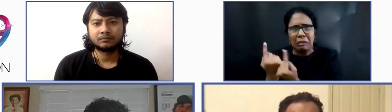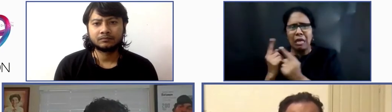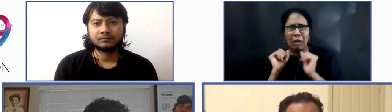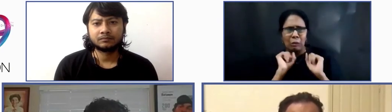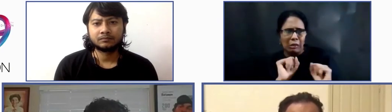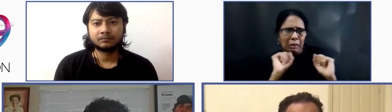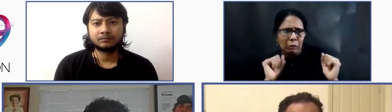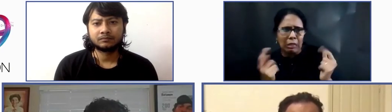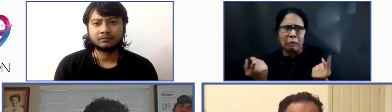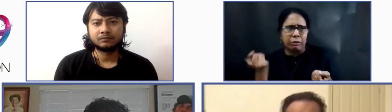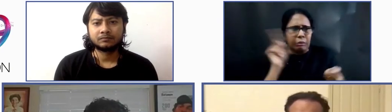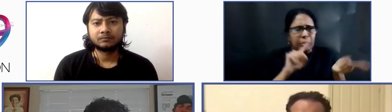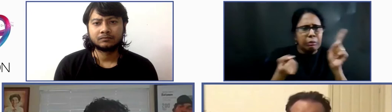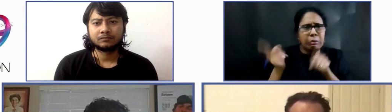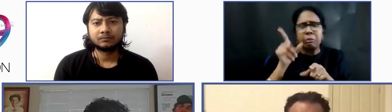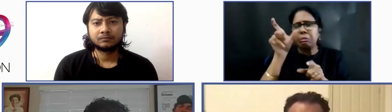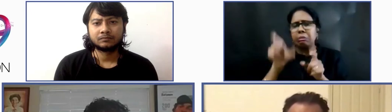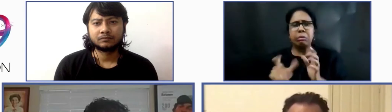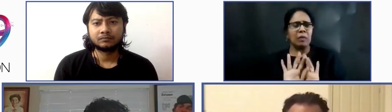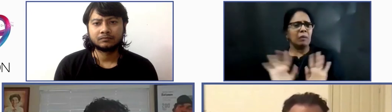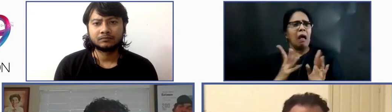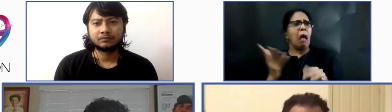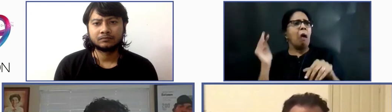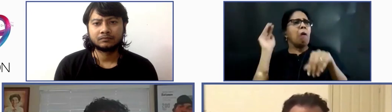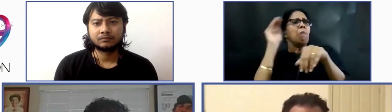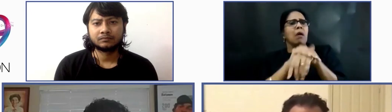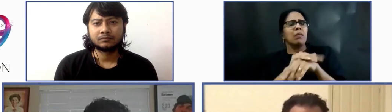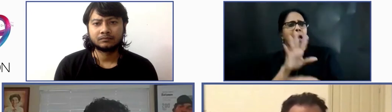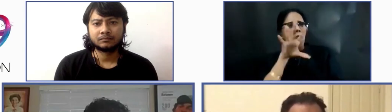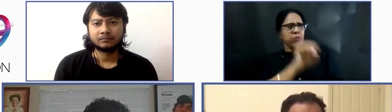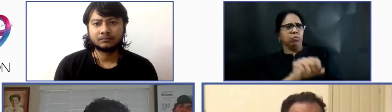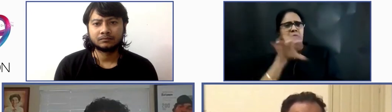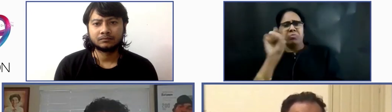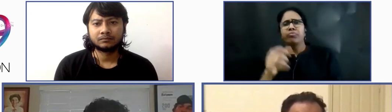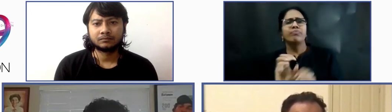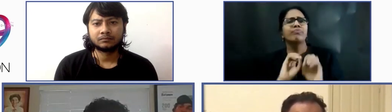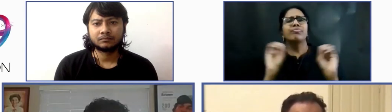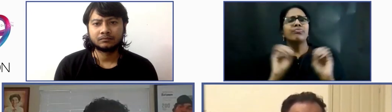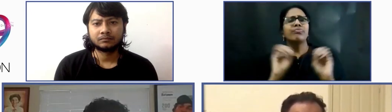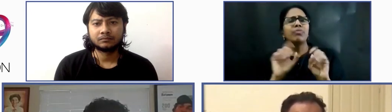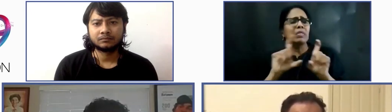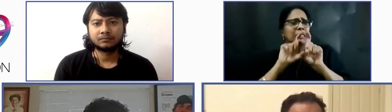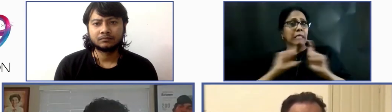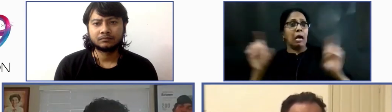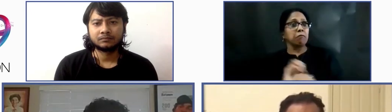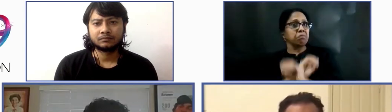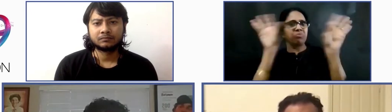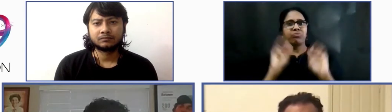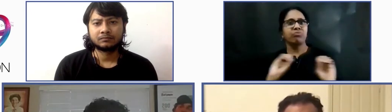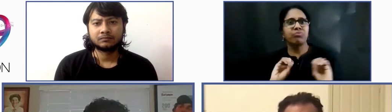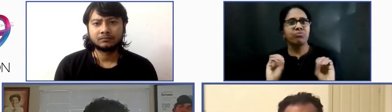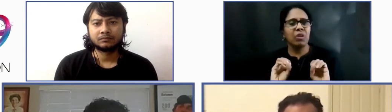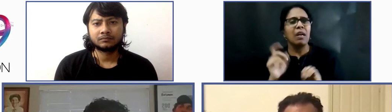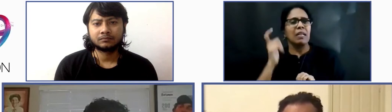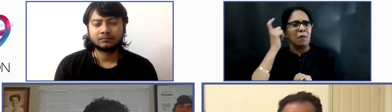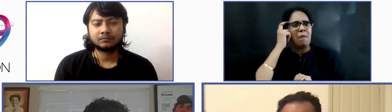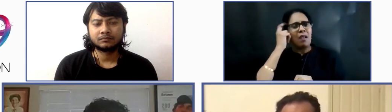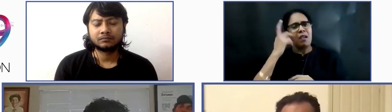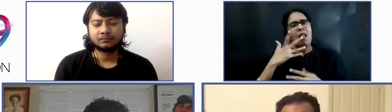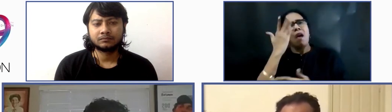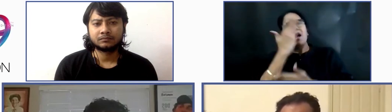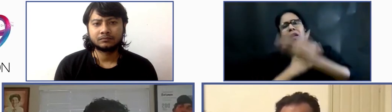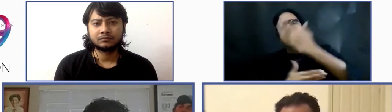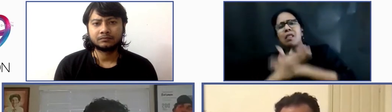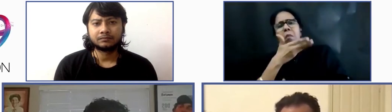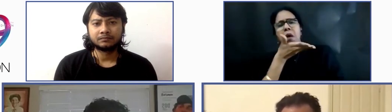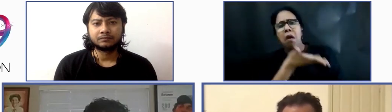will say this, that we haven't been able to identify them that carefully. If I had all these mental disabilities and I came through, I'm not saying that